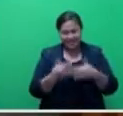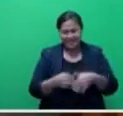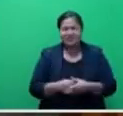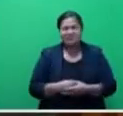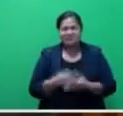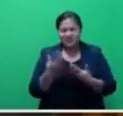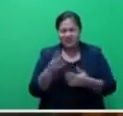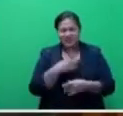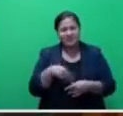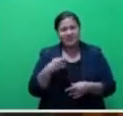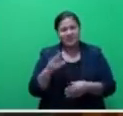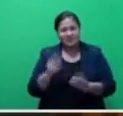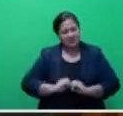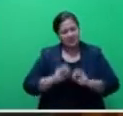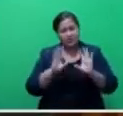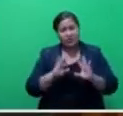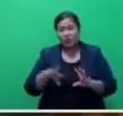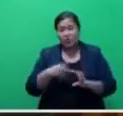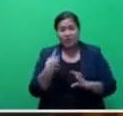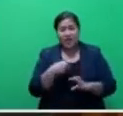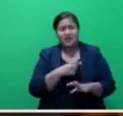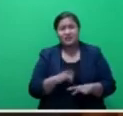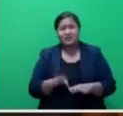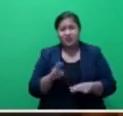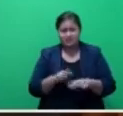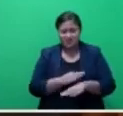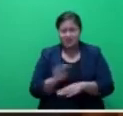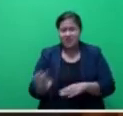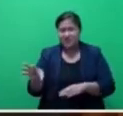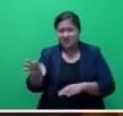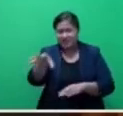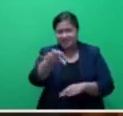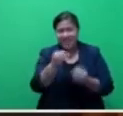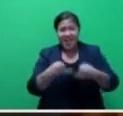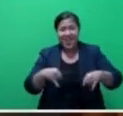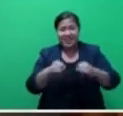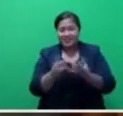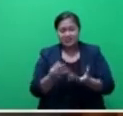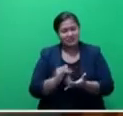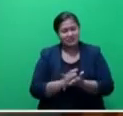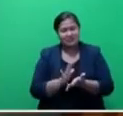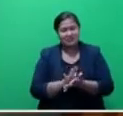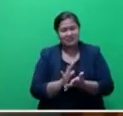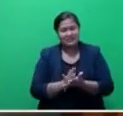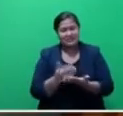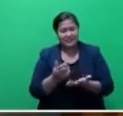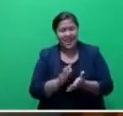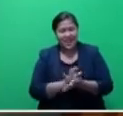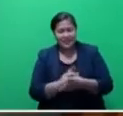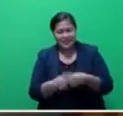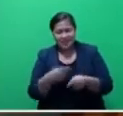commitments. And we are, those of us from the Maritime are indeed grateful for those franchise shipping routes.